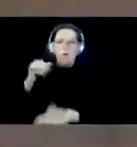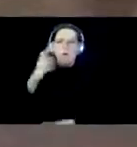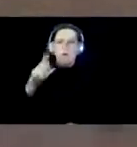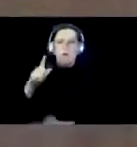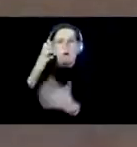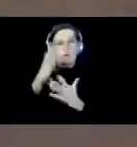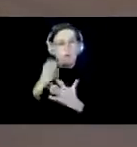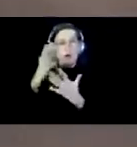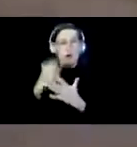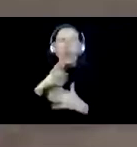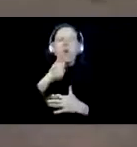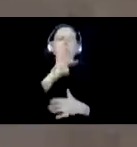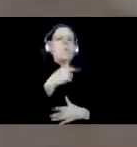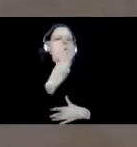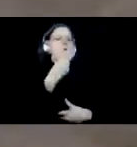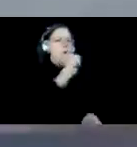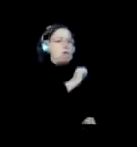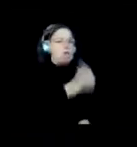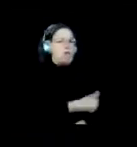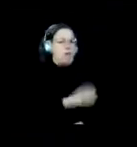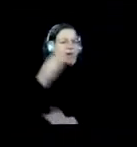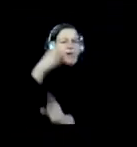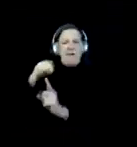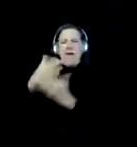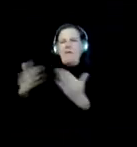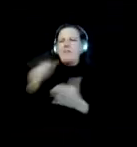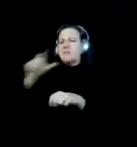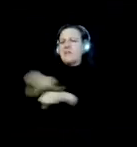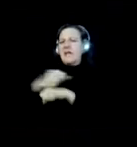of authority here? And who is this object actually for?